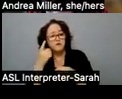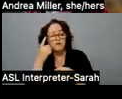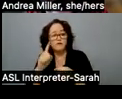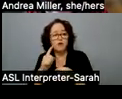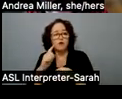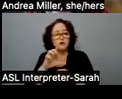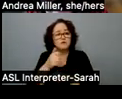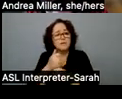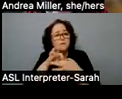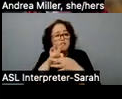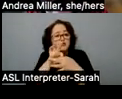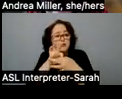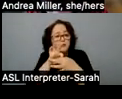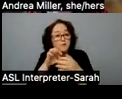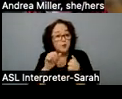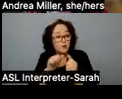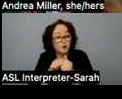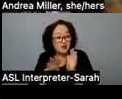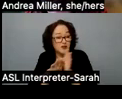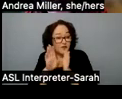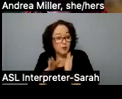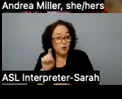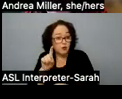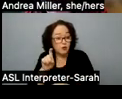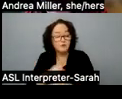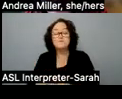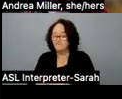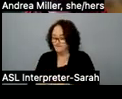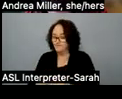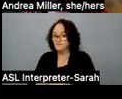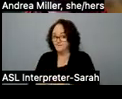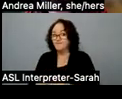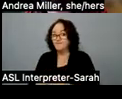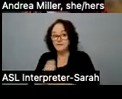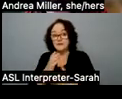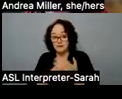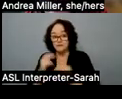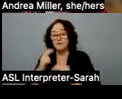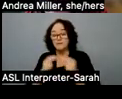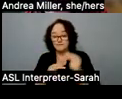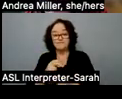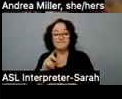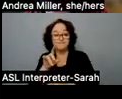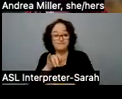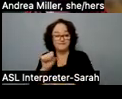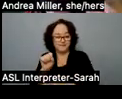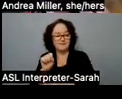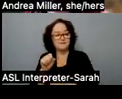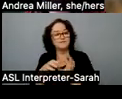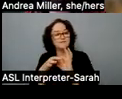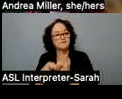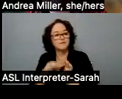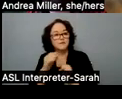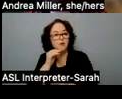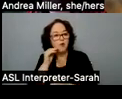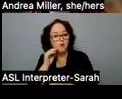the first question about using home funds, yes, some of these developments actually did tap into some home funds to